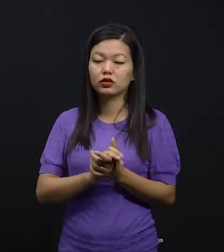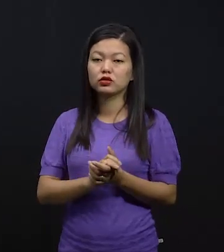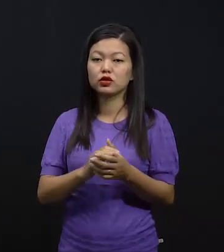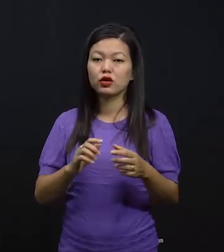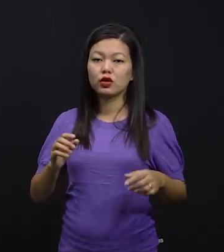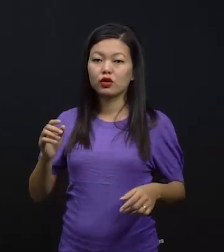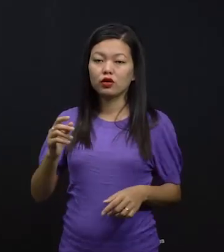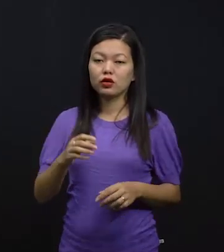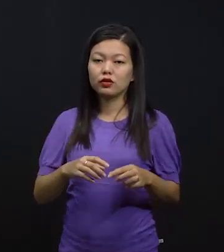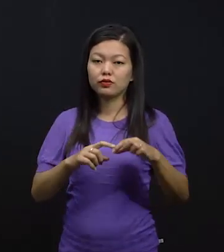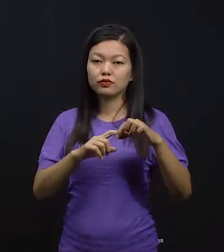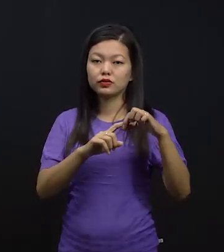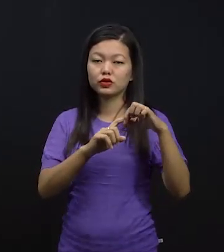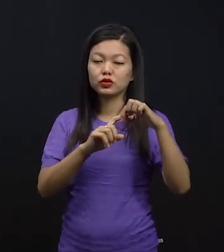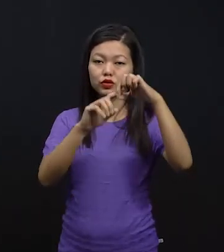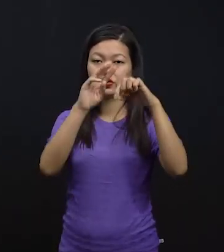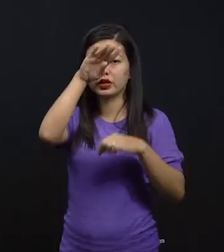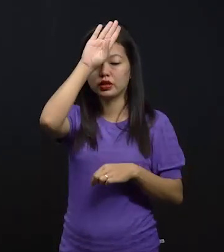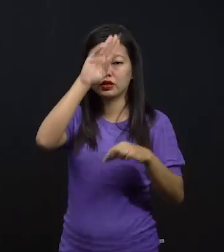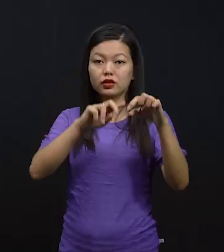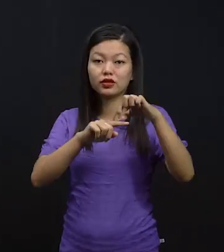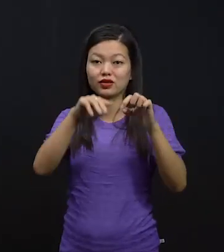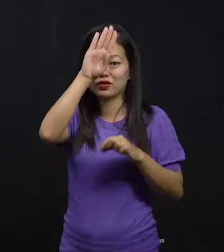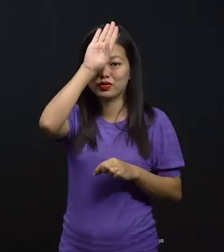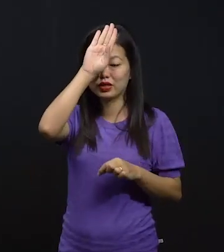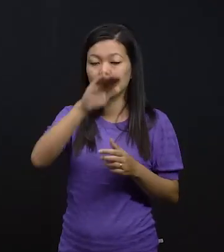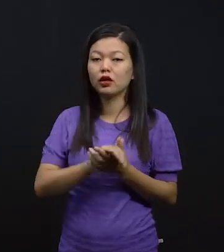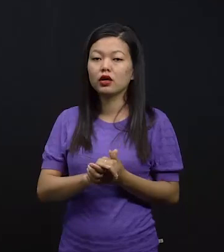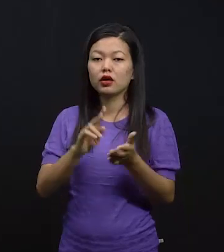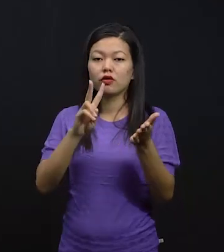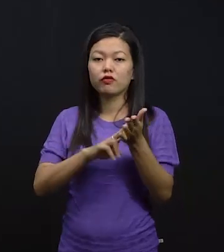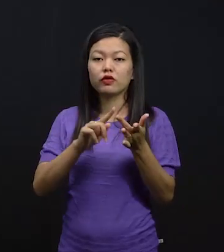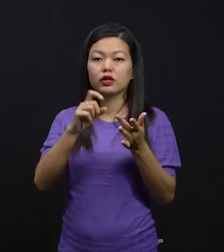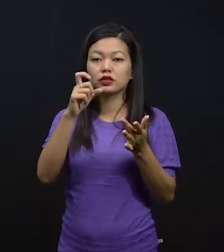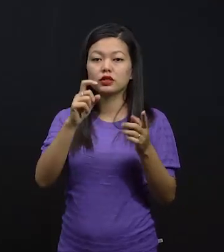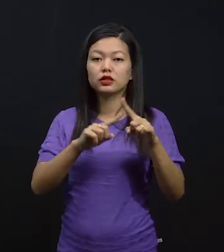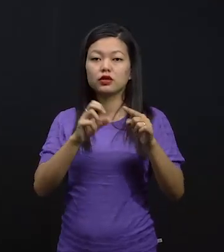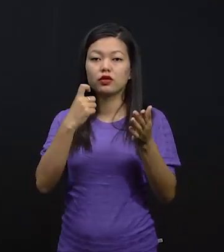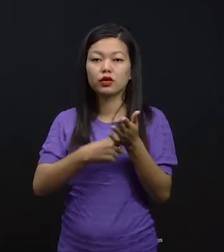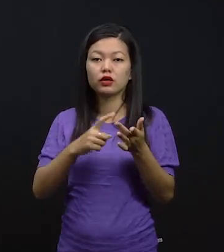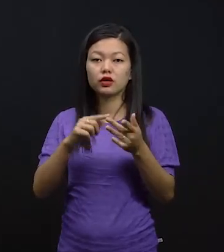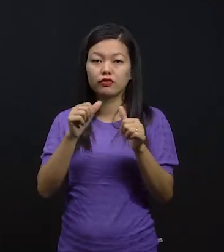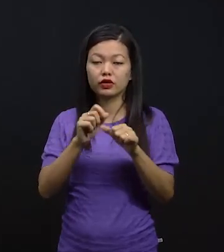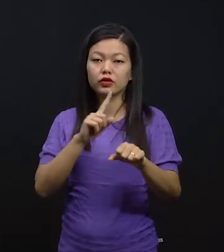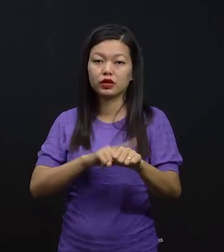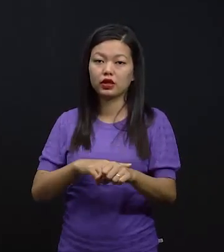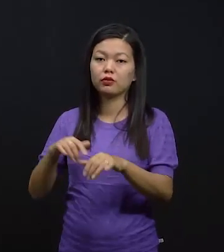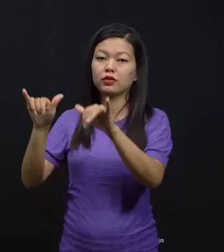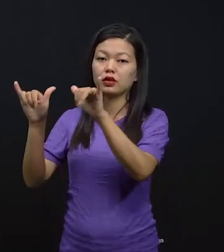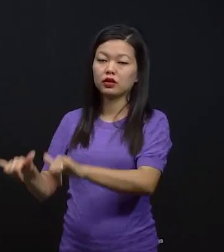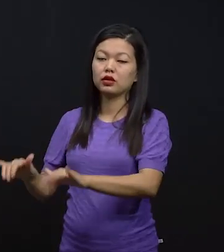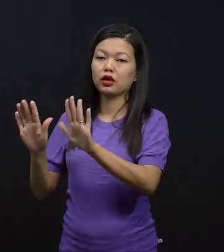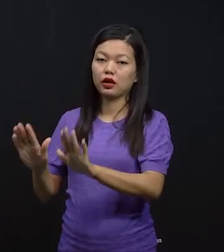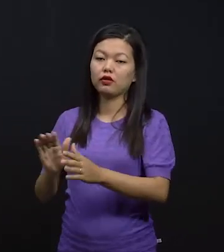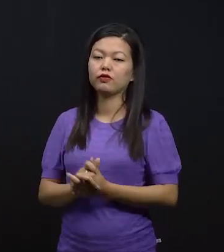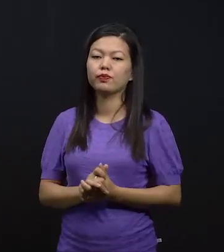reigned, but there are certain ages given for the literature, and so he was considered one of the greatest